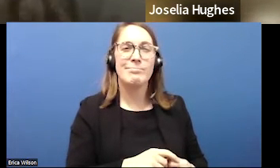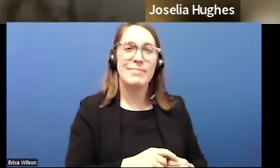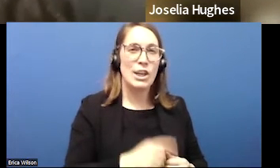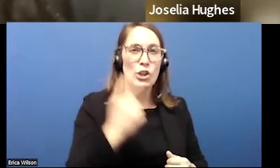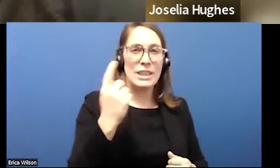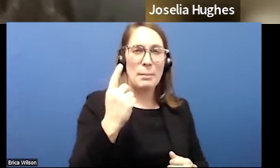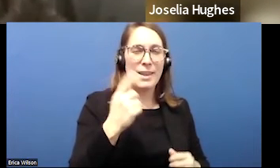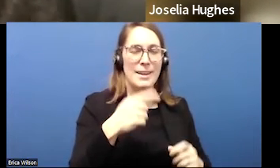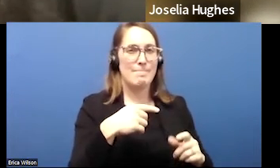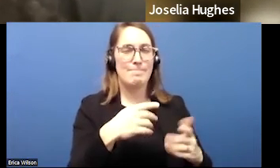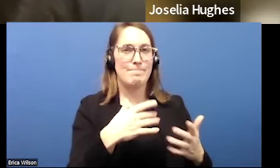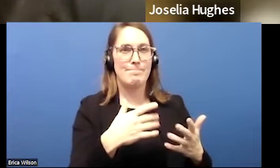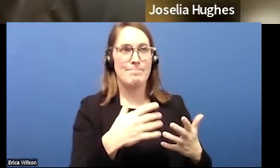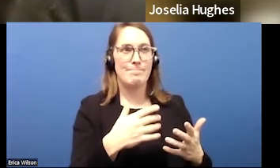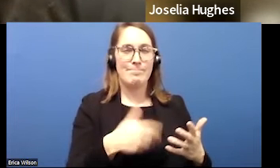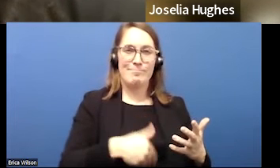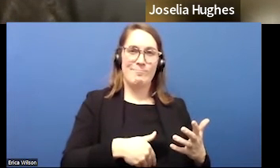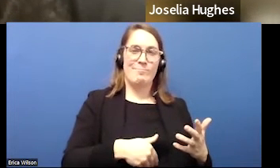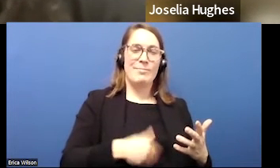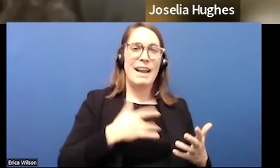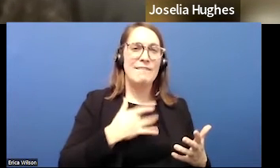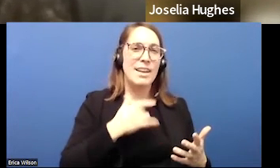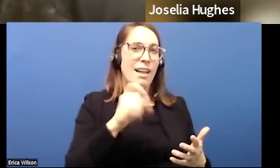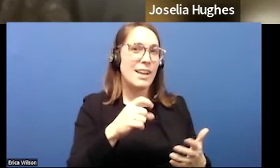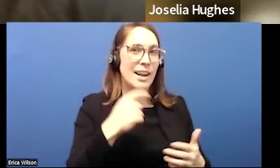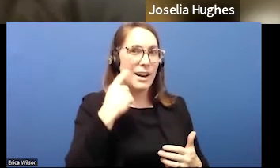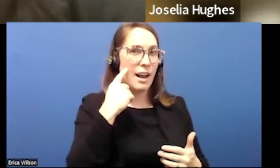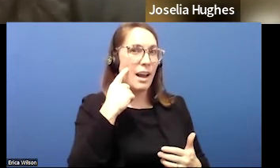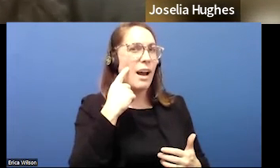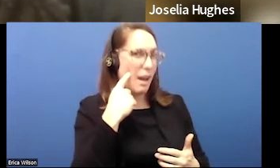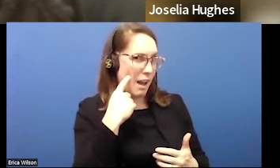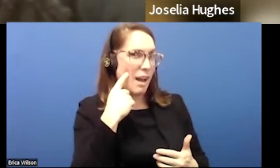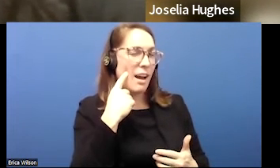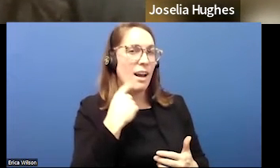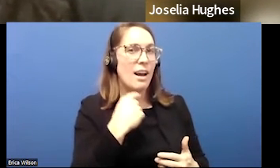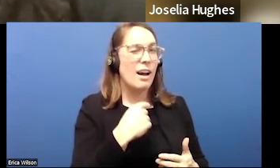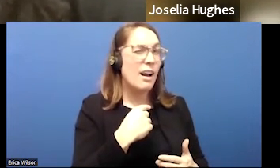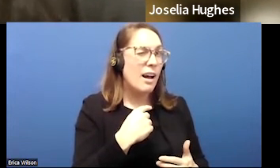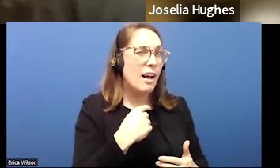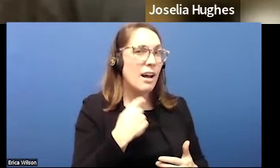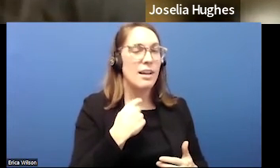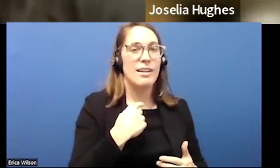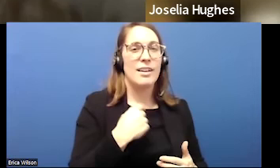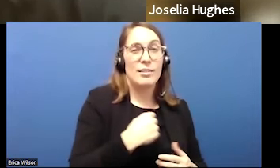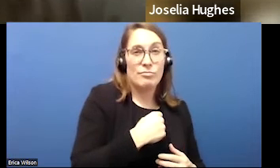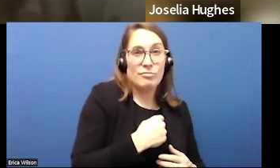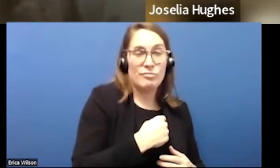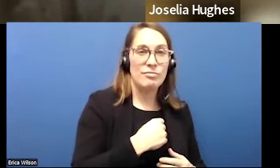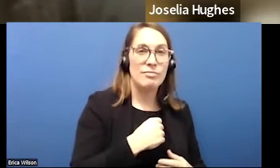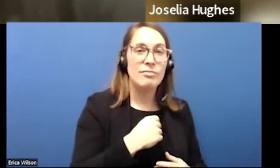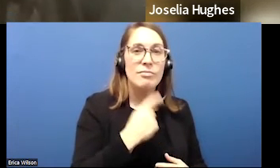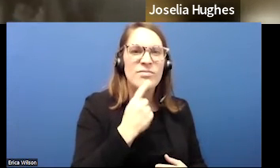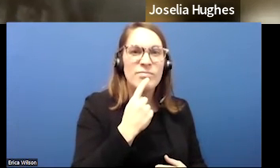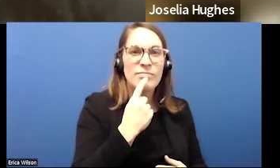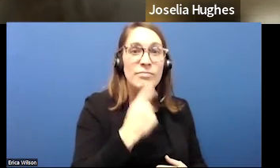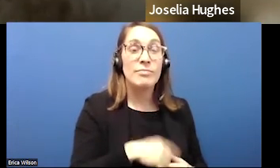I need a nod or a shoulder or a wink or a wiggle nose to say like, all right,